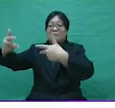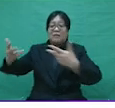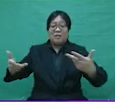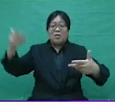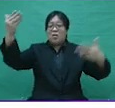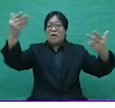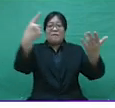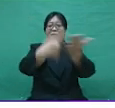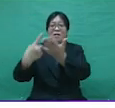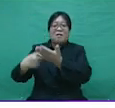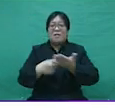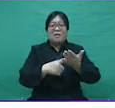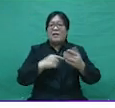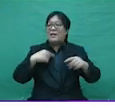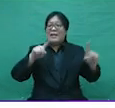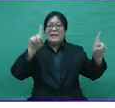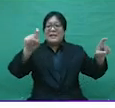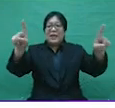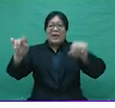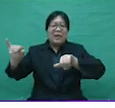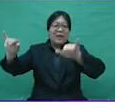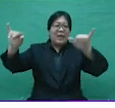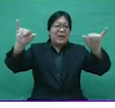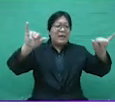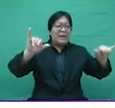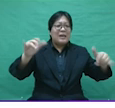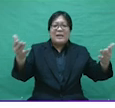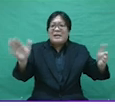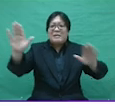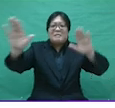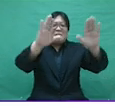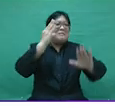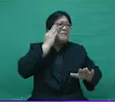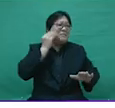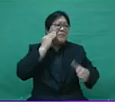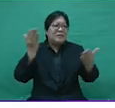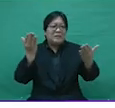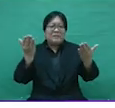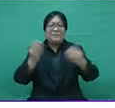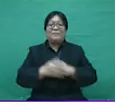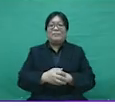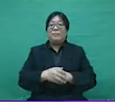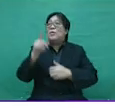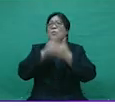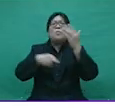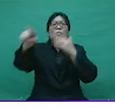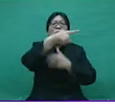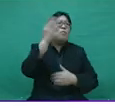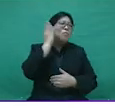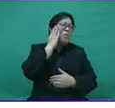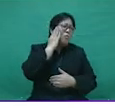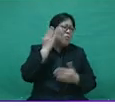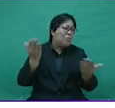conferences, and we all got the same question. What are the experiences of others? What do you